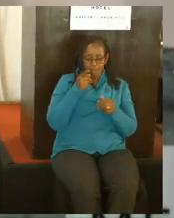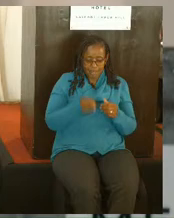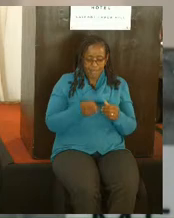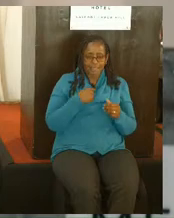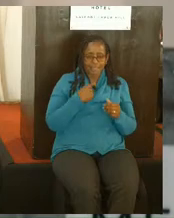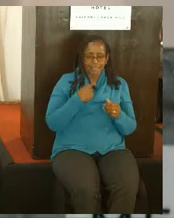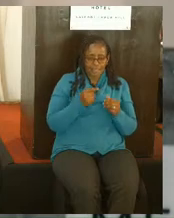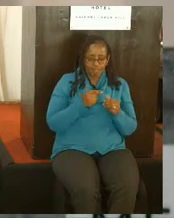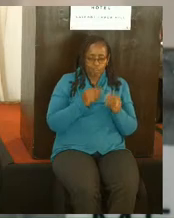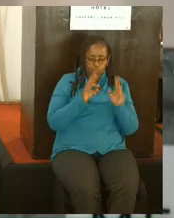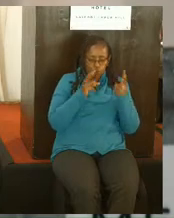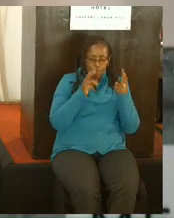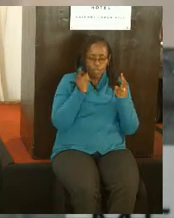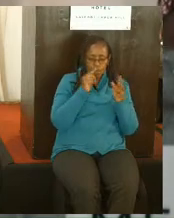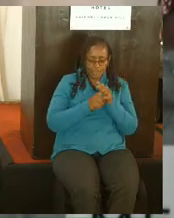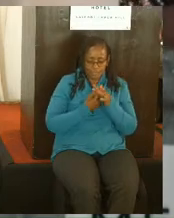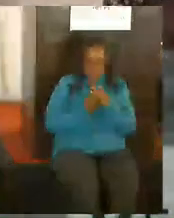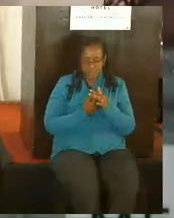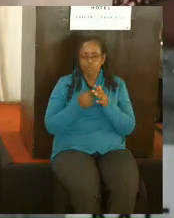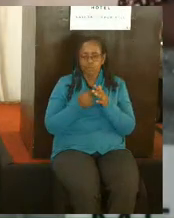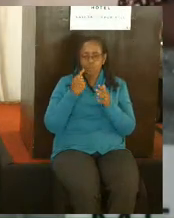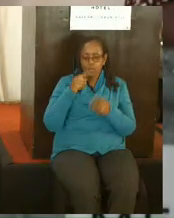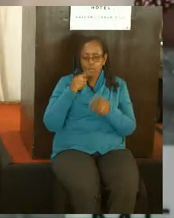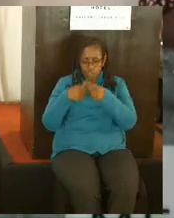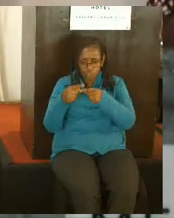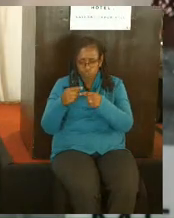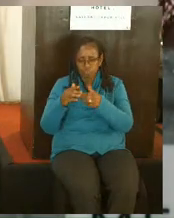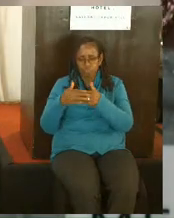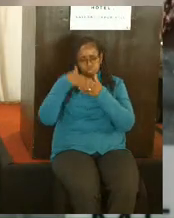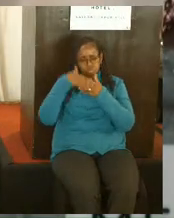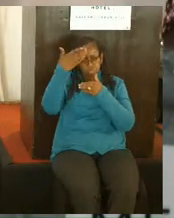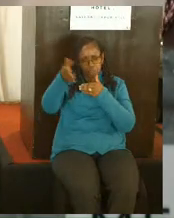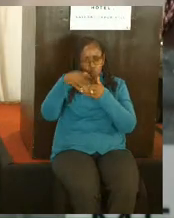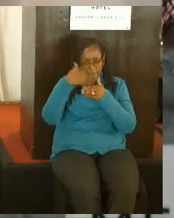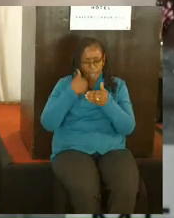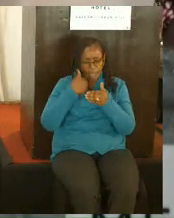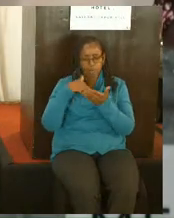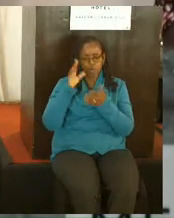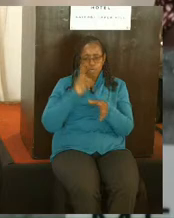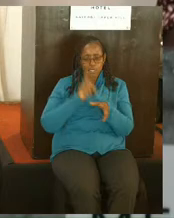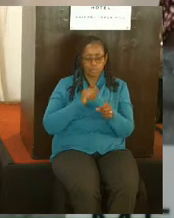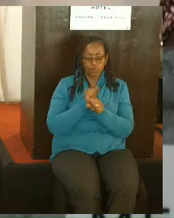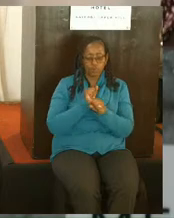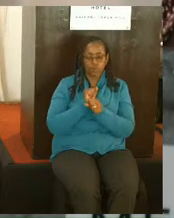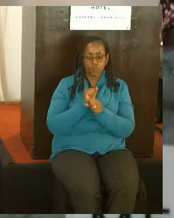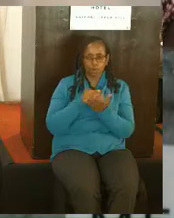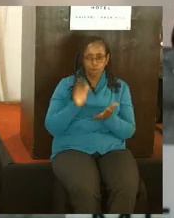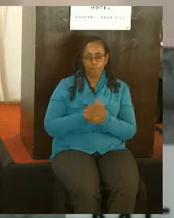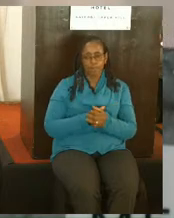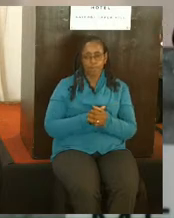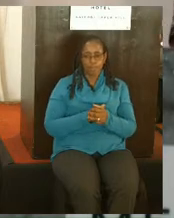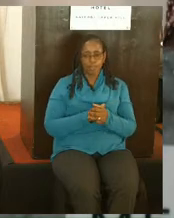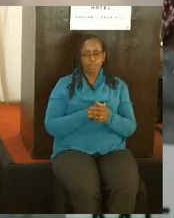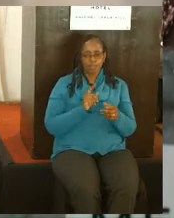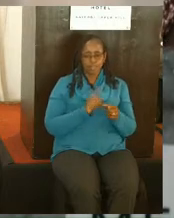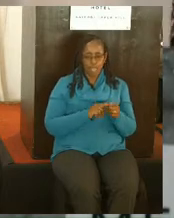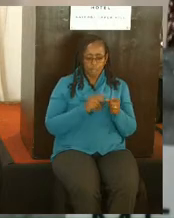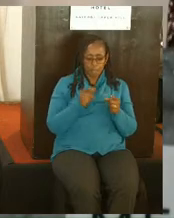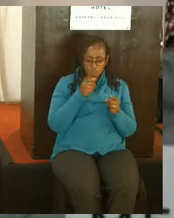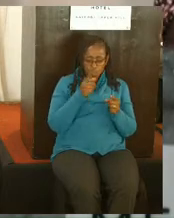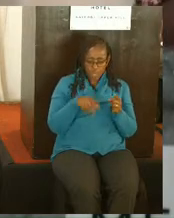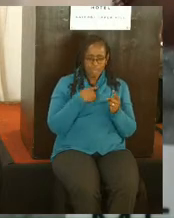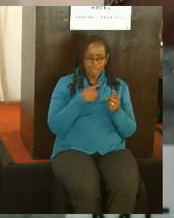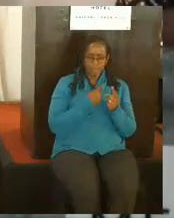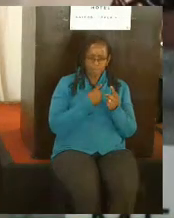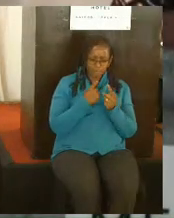gone we will have time to do a lot more um sometime back in the yeah when we went on that journey of